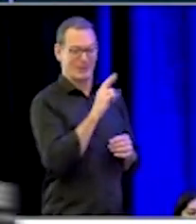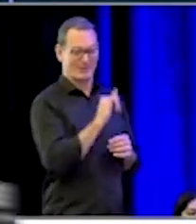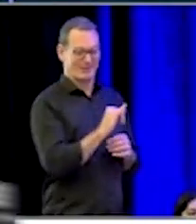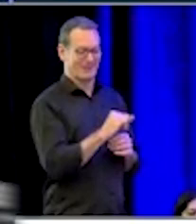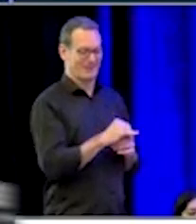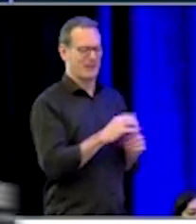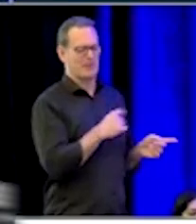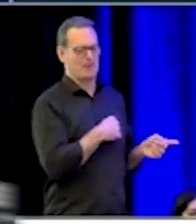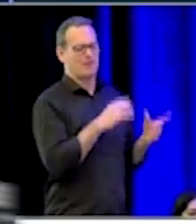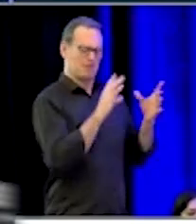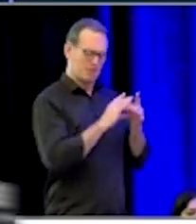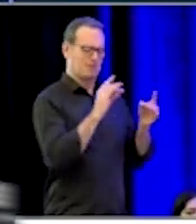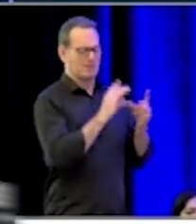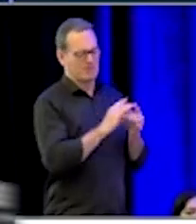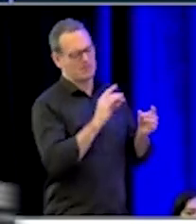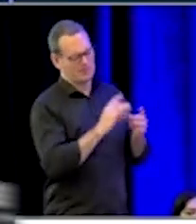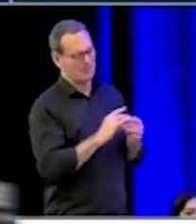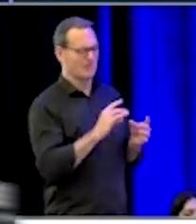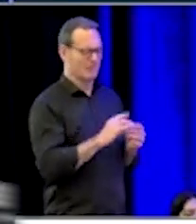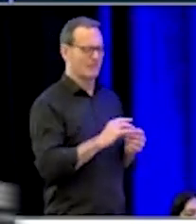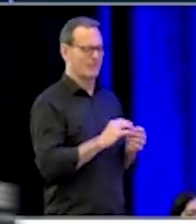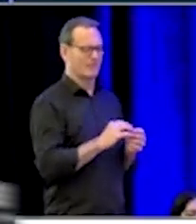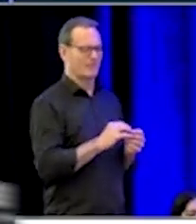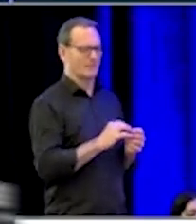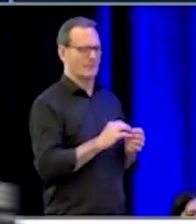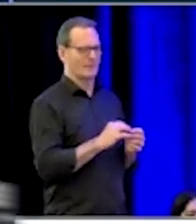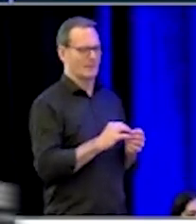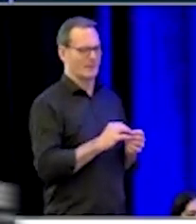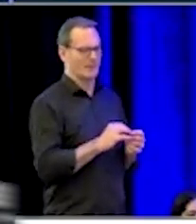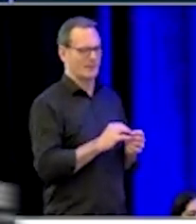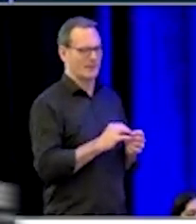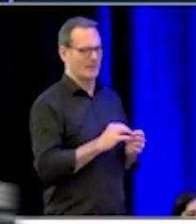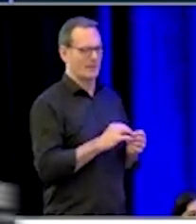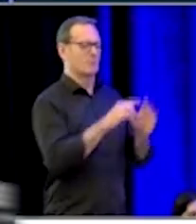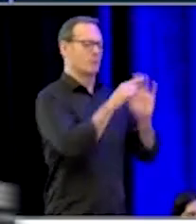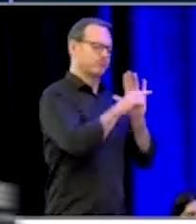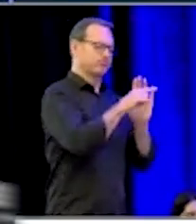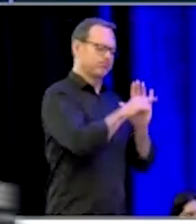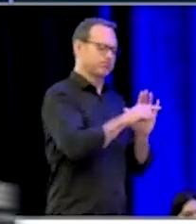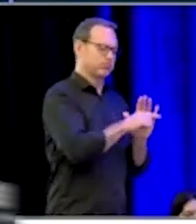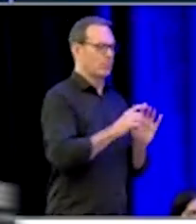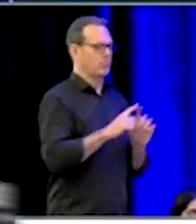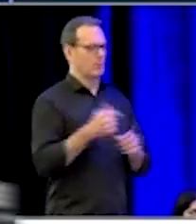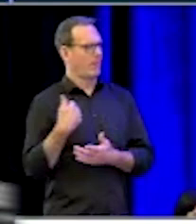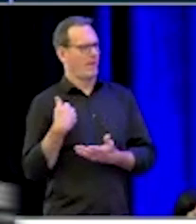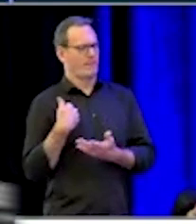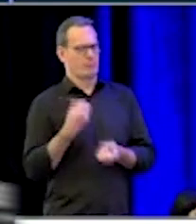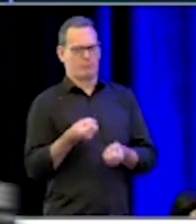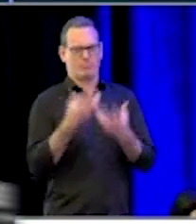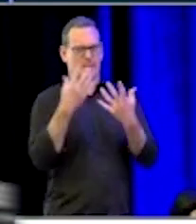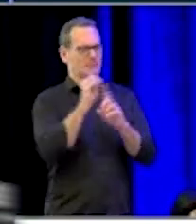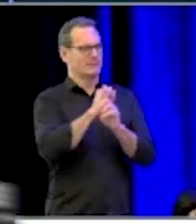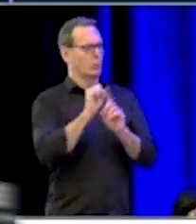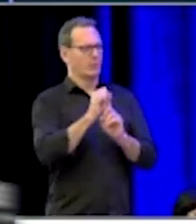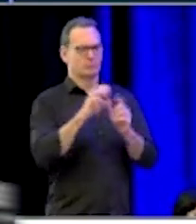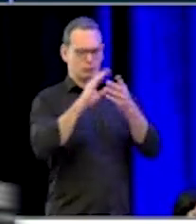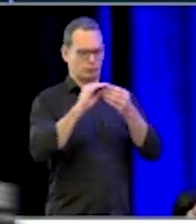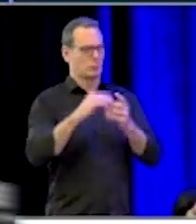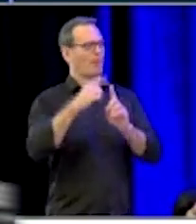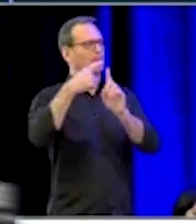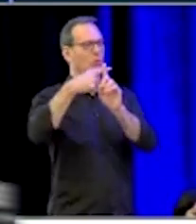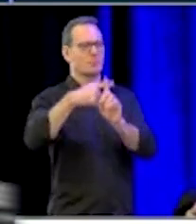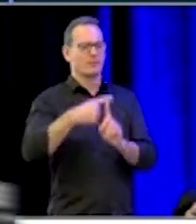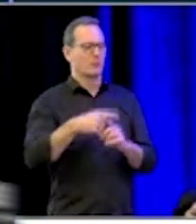who are bulking, we do have a lot of great success stories on how our clients or how our candidates are getting the